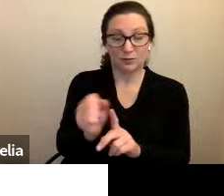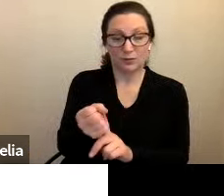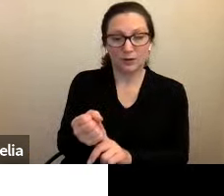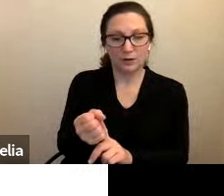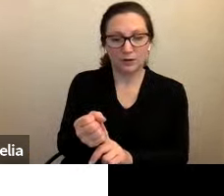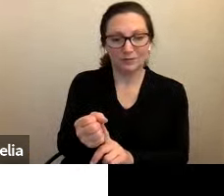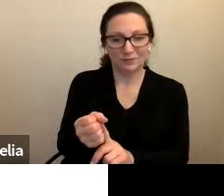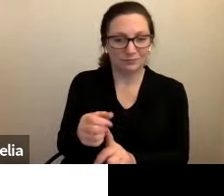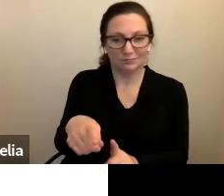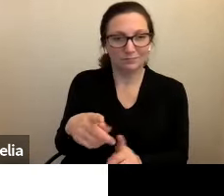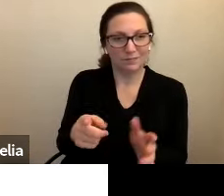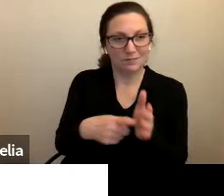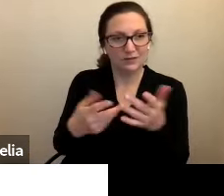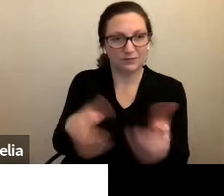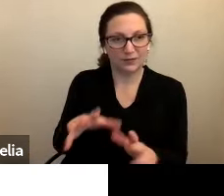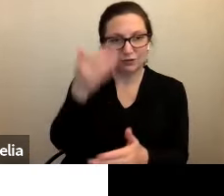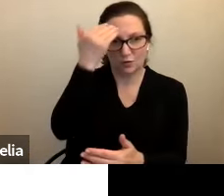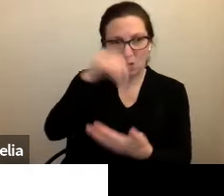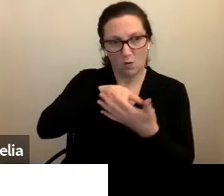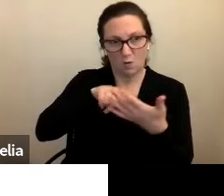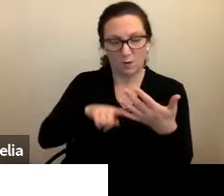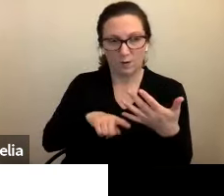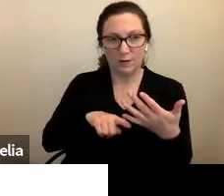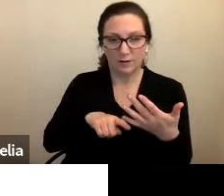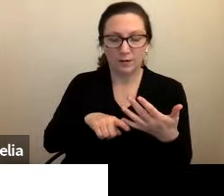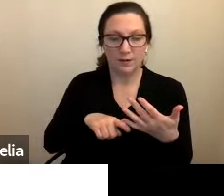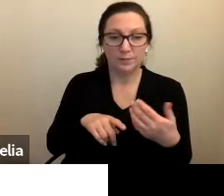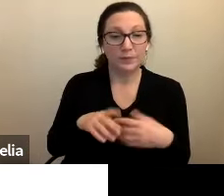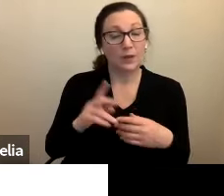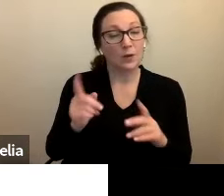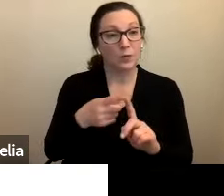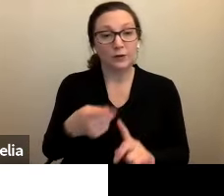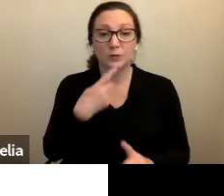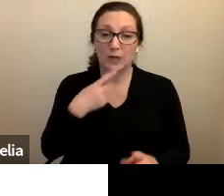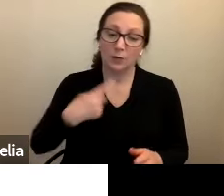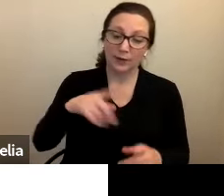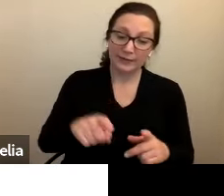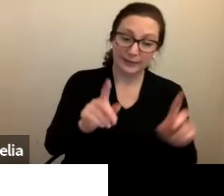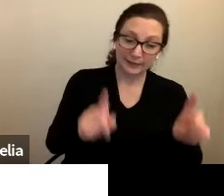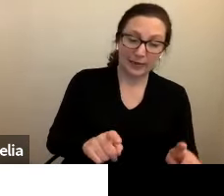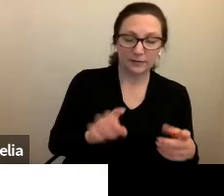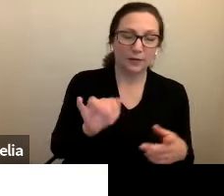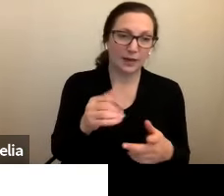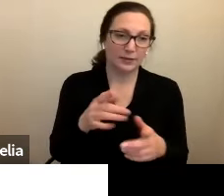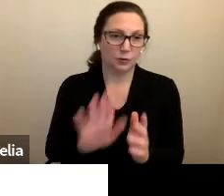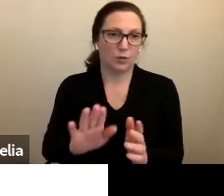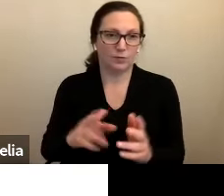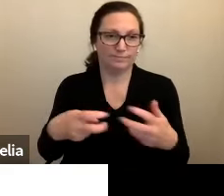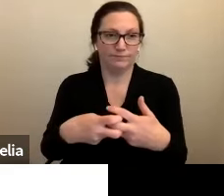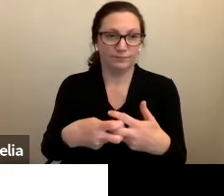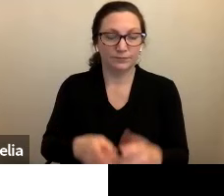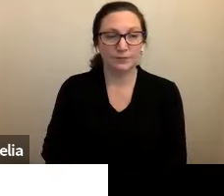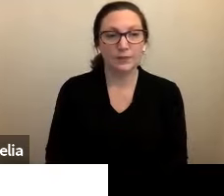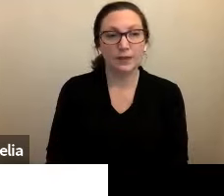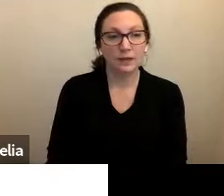to have learned those things. So that's what you're wrestling with when you're saying, well, we need a test. Be aware